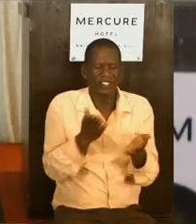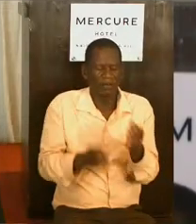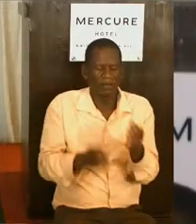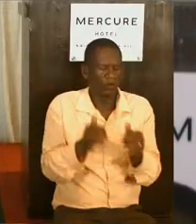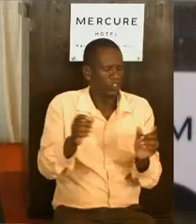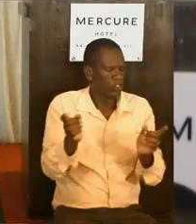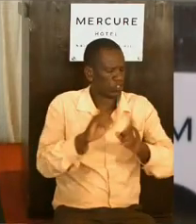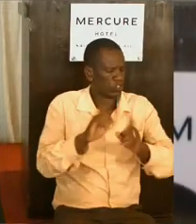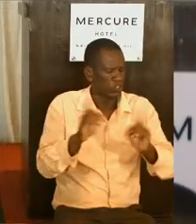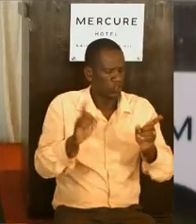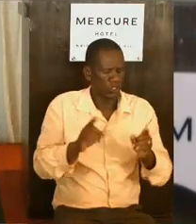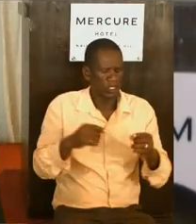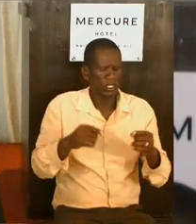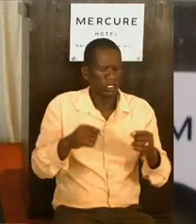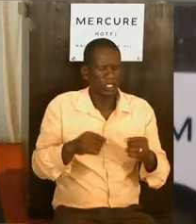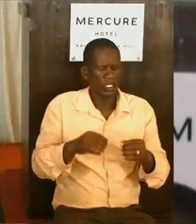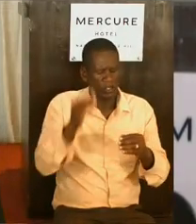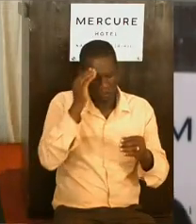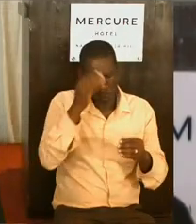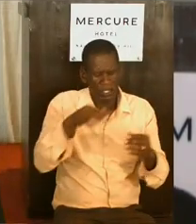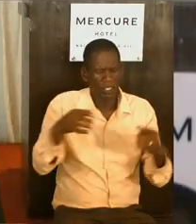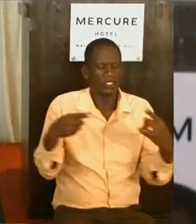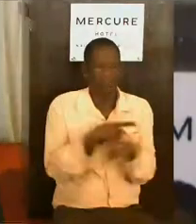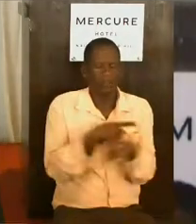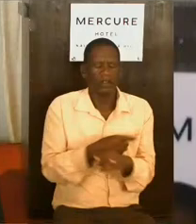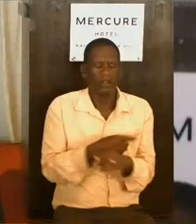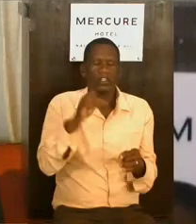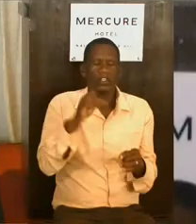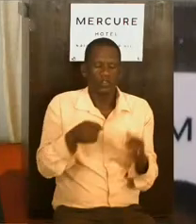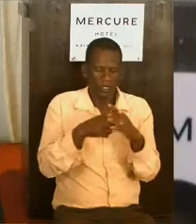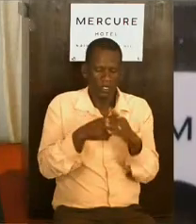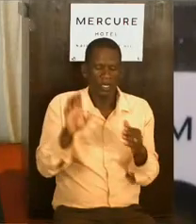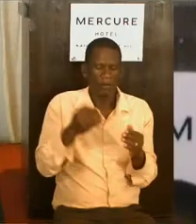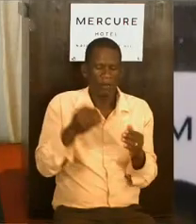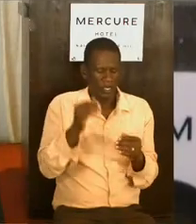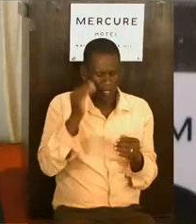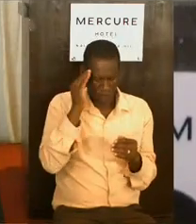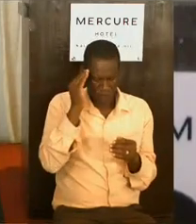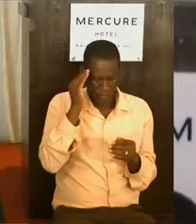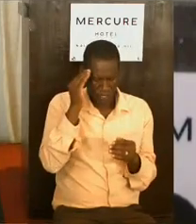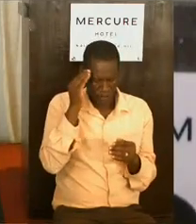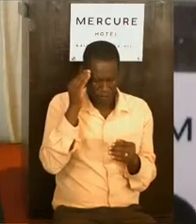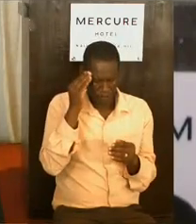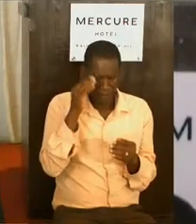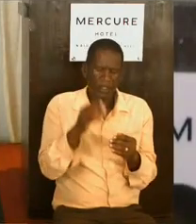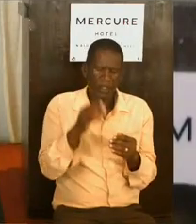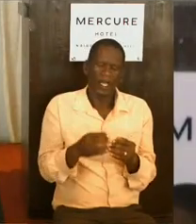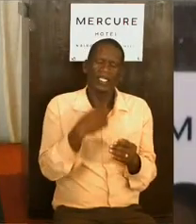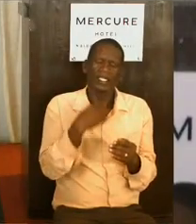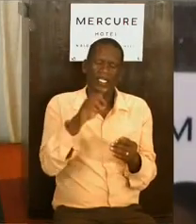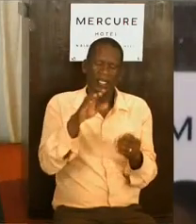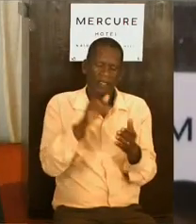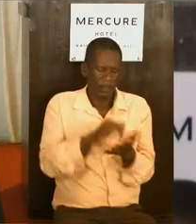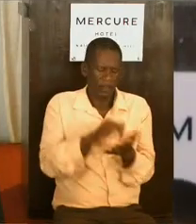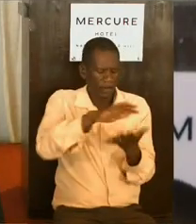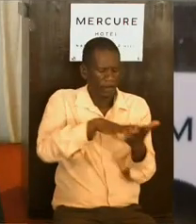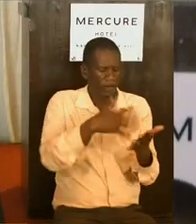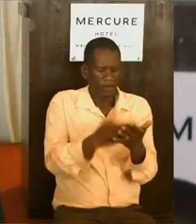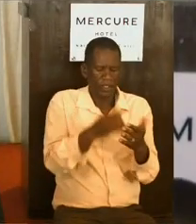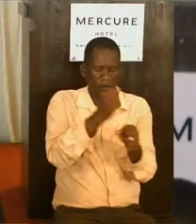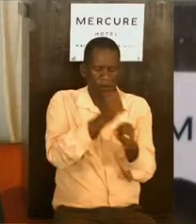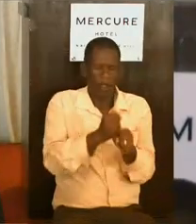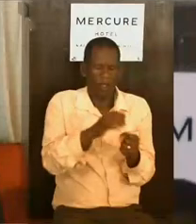which is totally different so we start by indicating that the framework